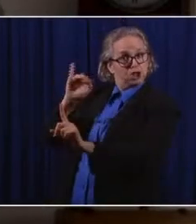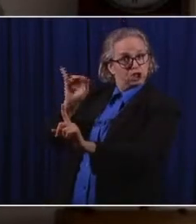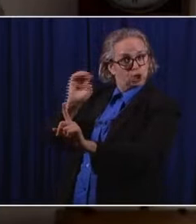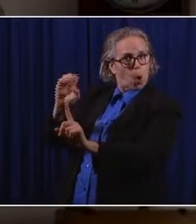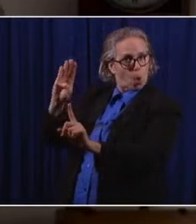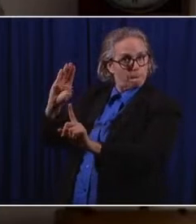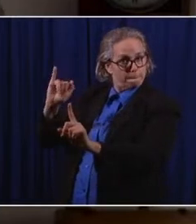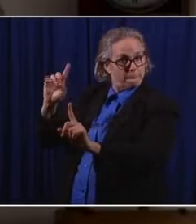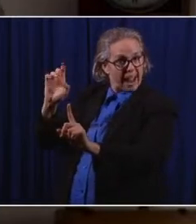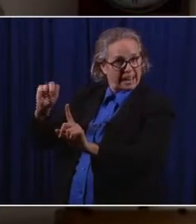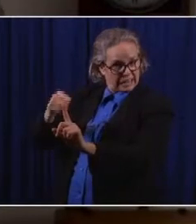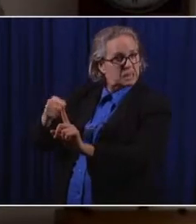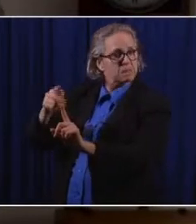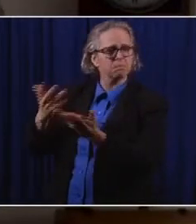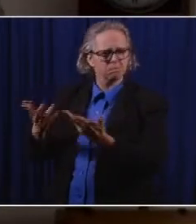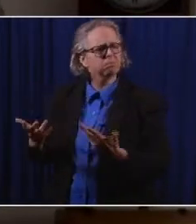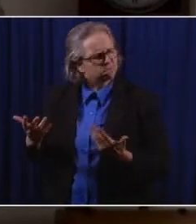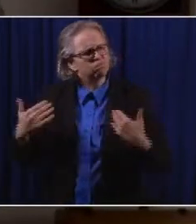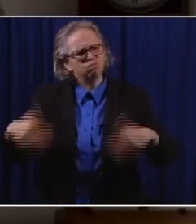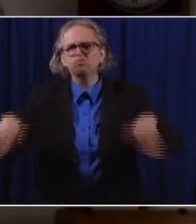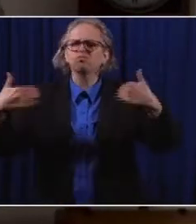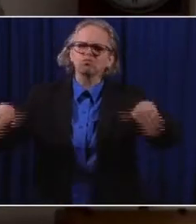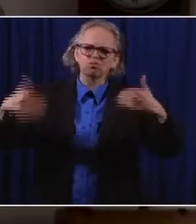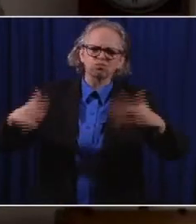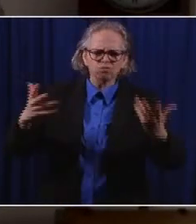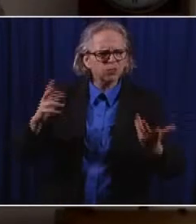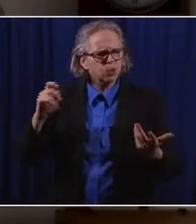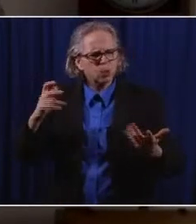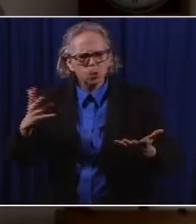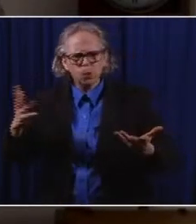wants what is best for this country of ours.